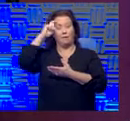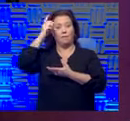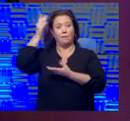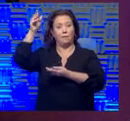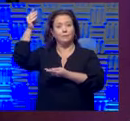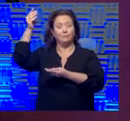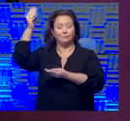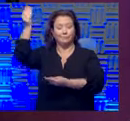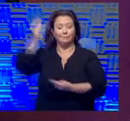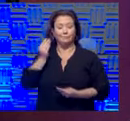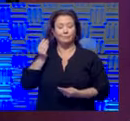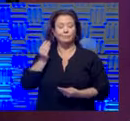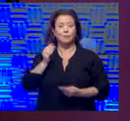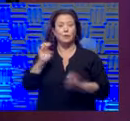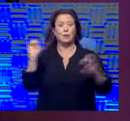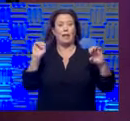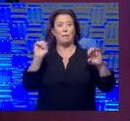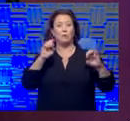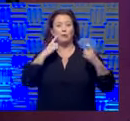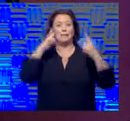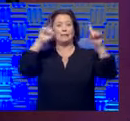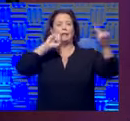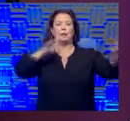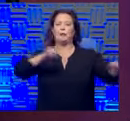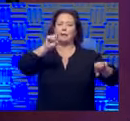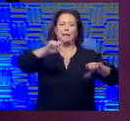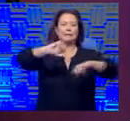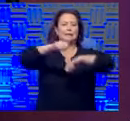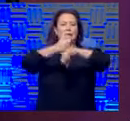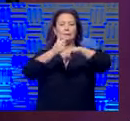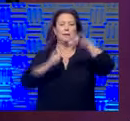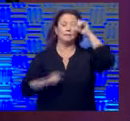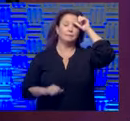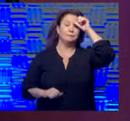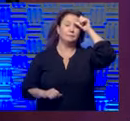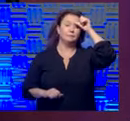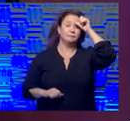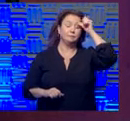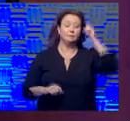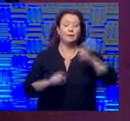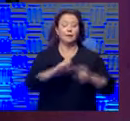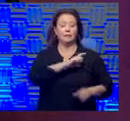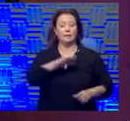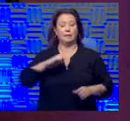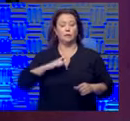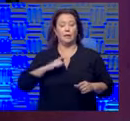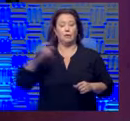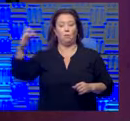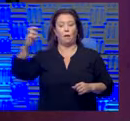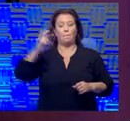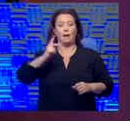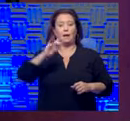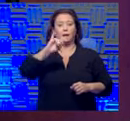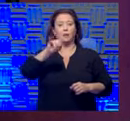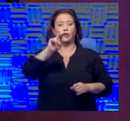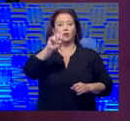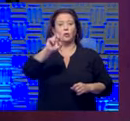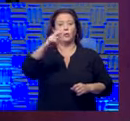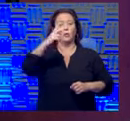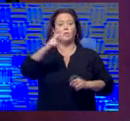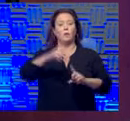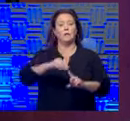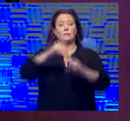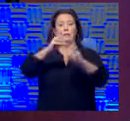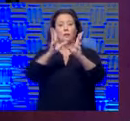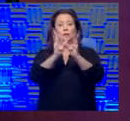so the emergency declaration has to stay in place. The legislature comes back on June 3rd for a special